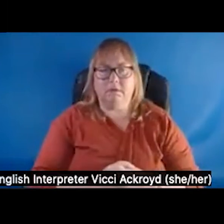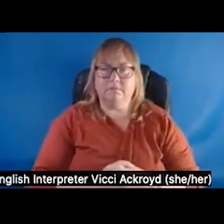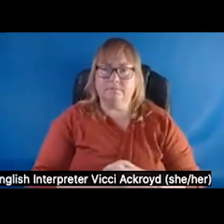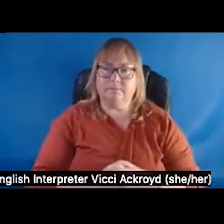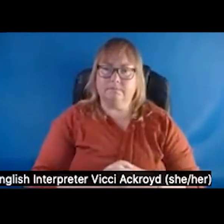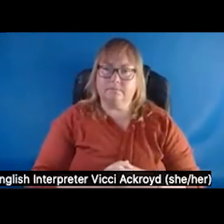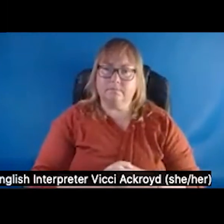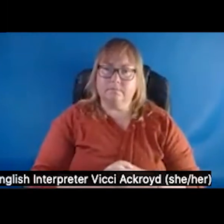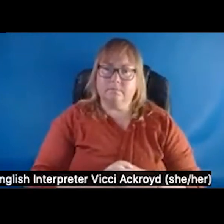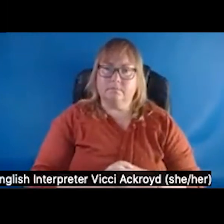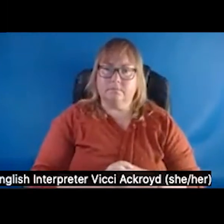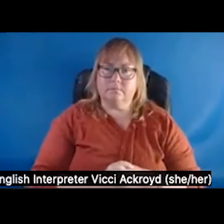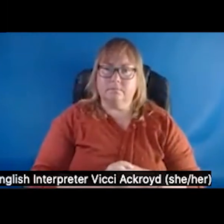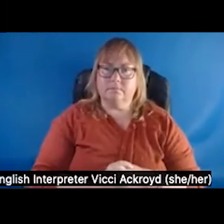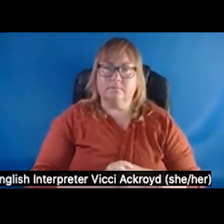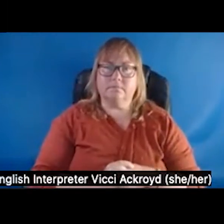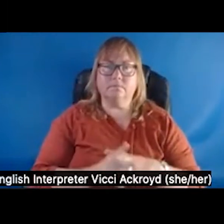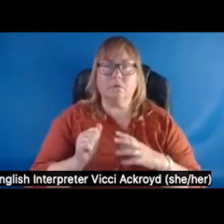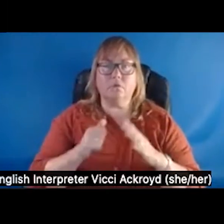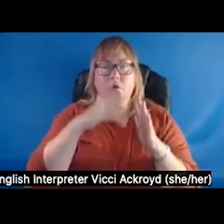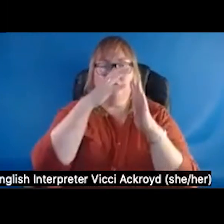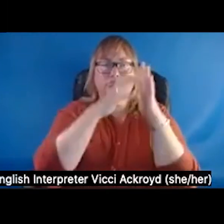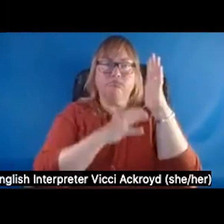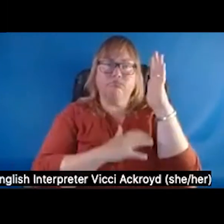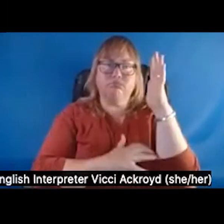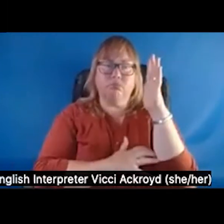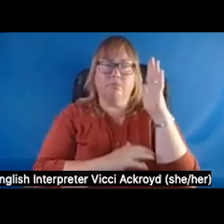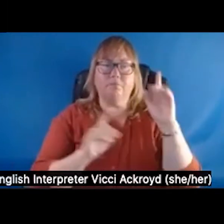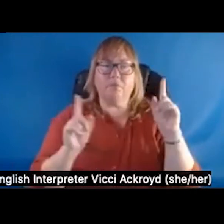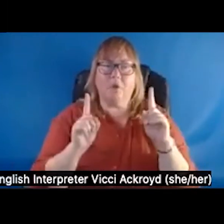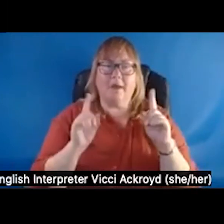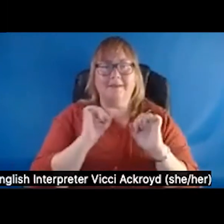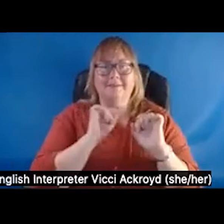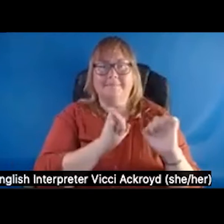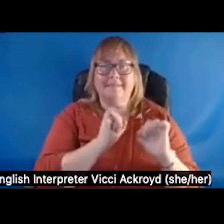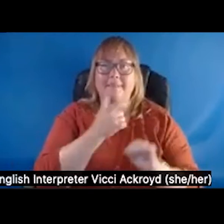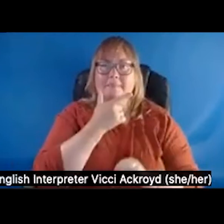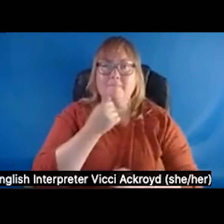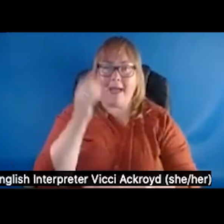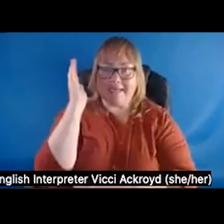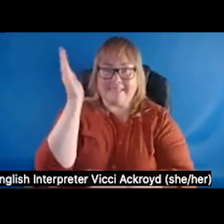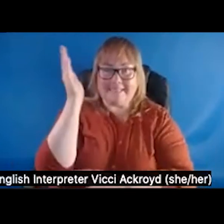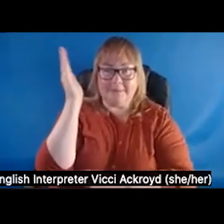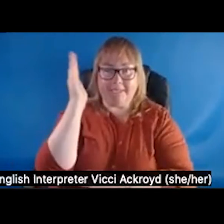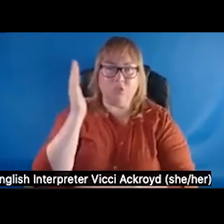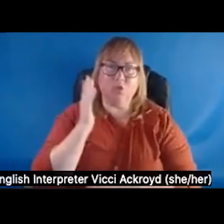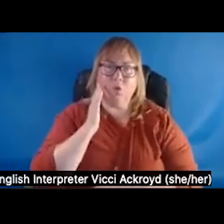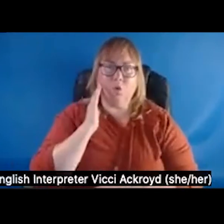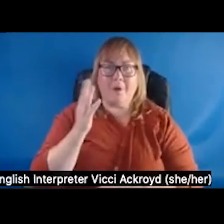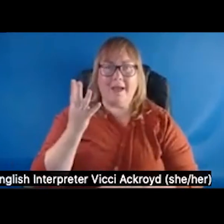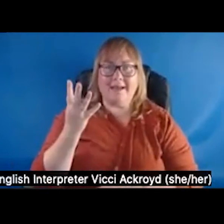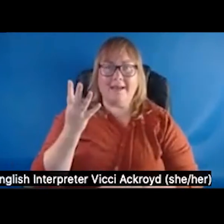And yes, so the piece is just a little extract from a speech that he had written in the